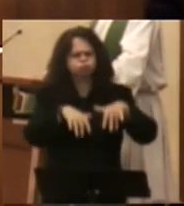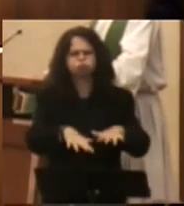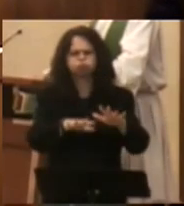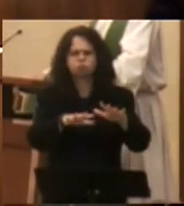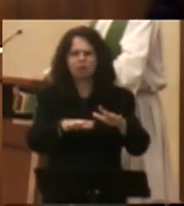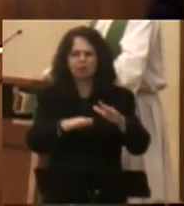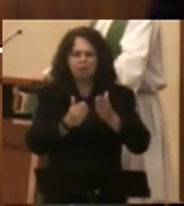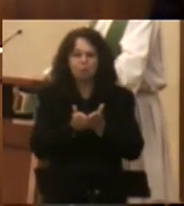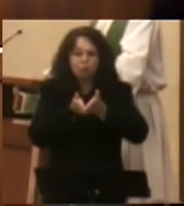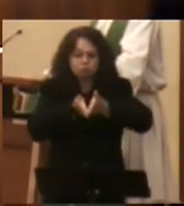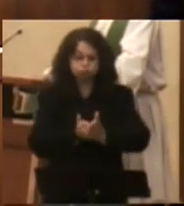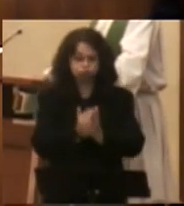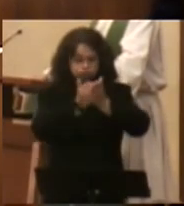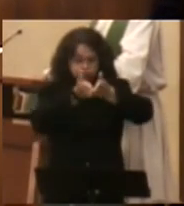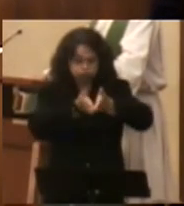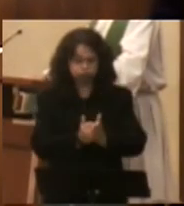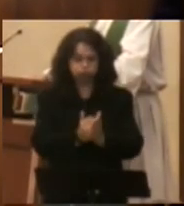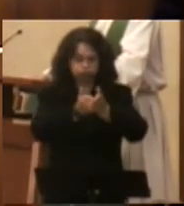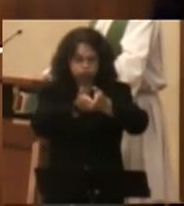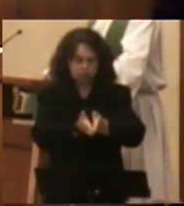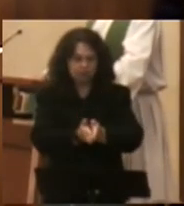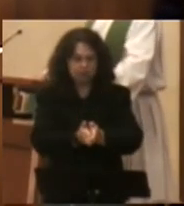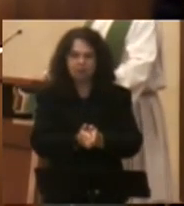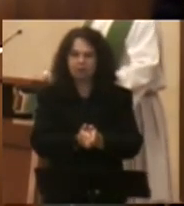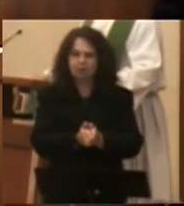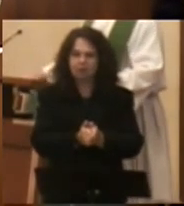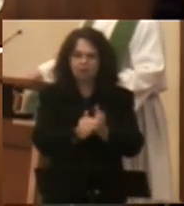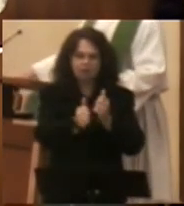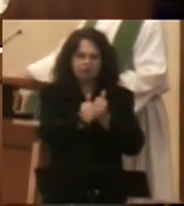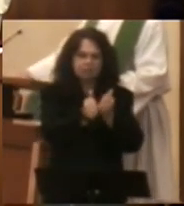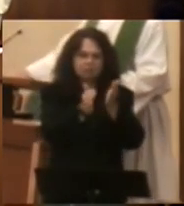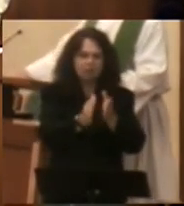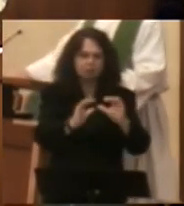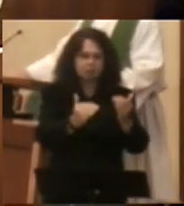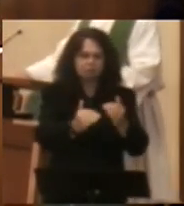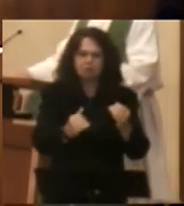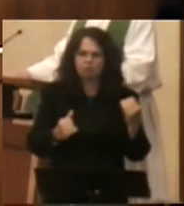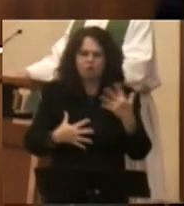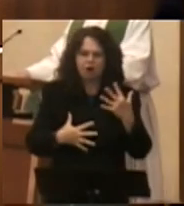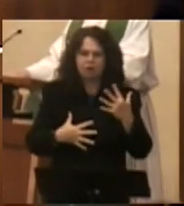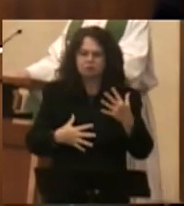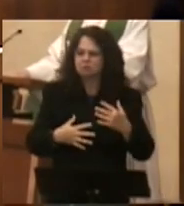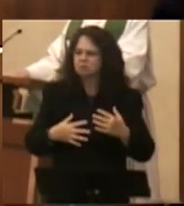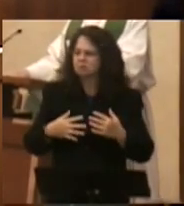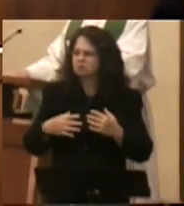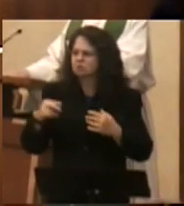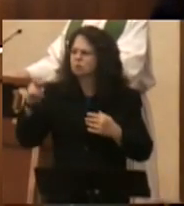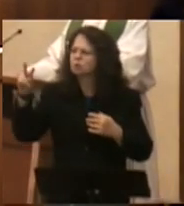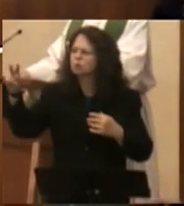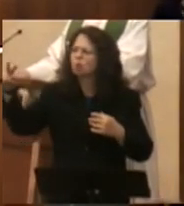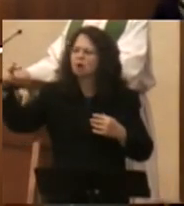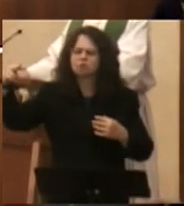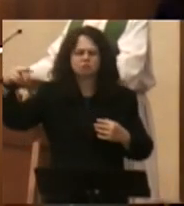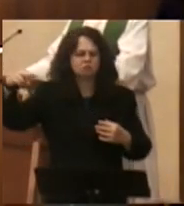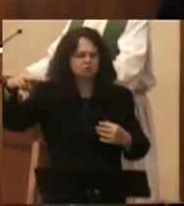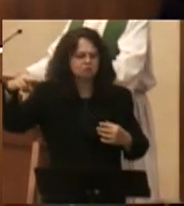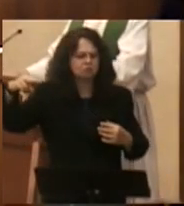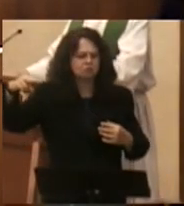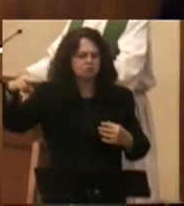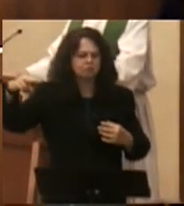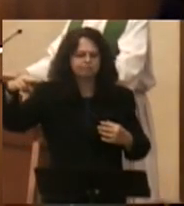the wind was against them. And very early in the morning, he came walking on the sea toward